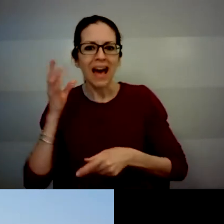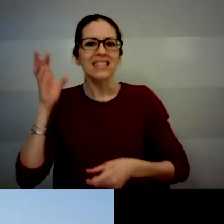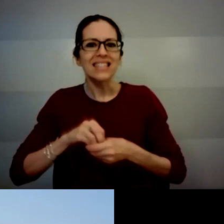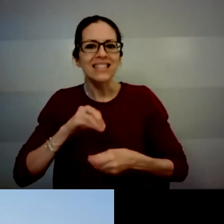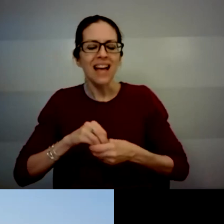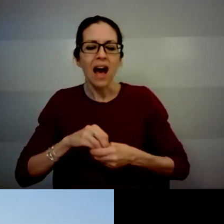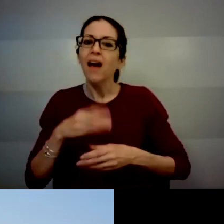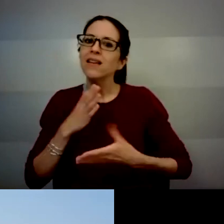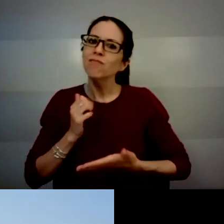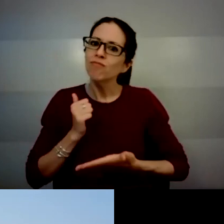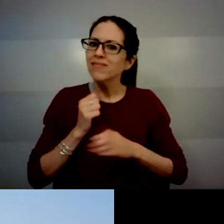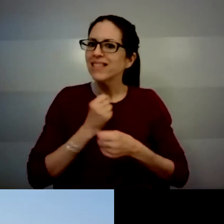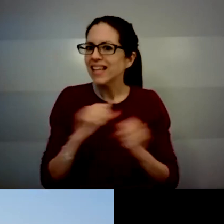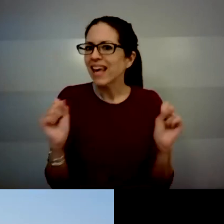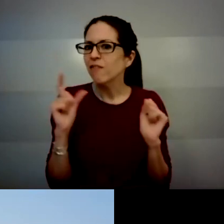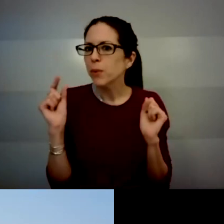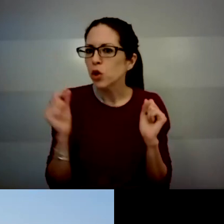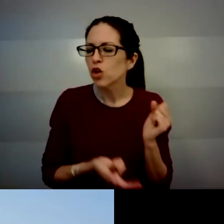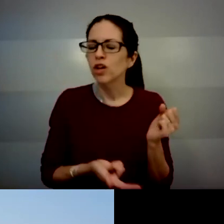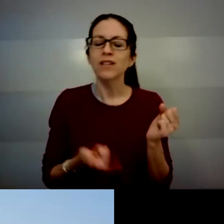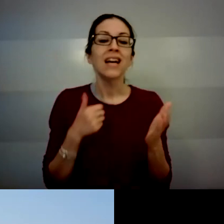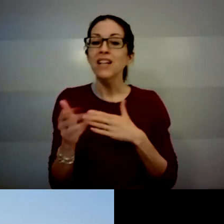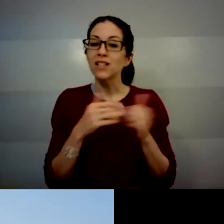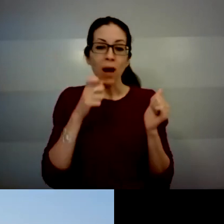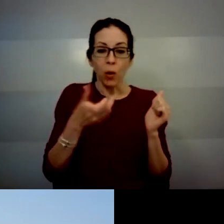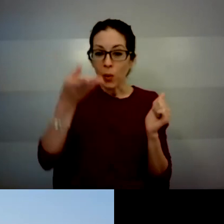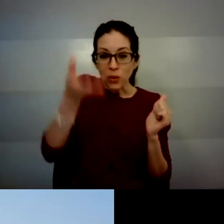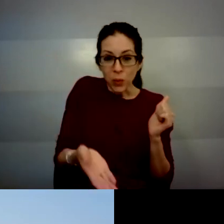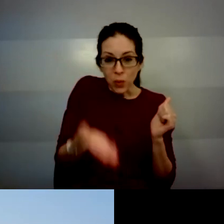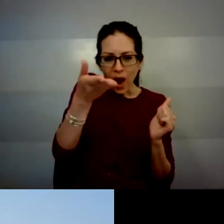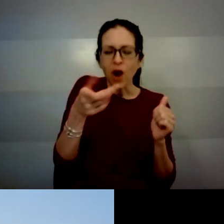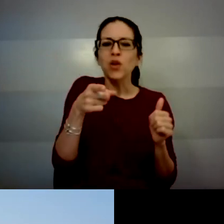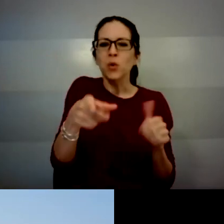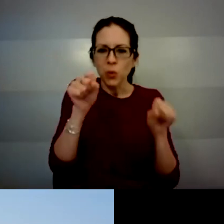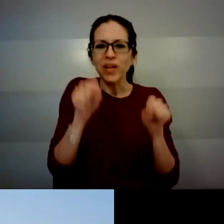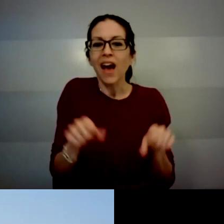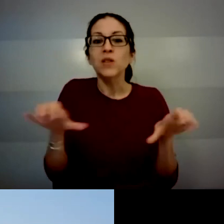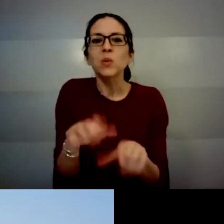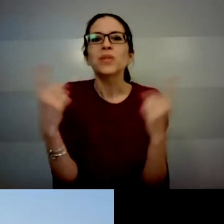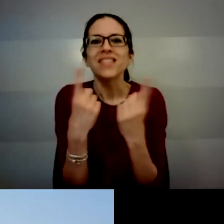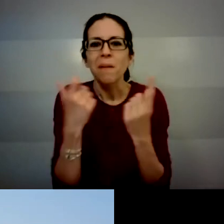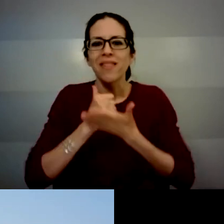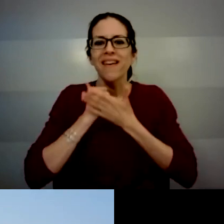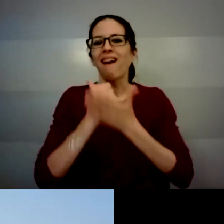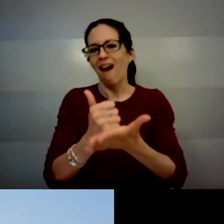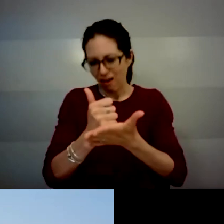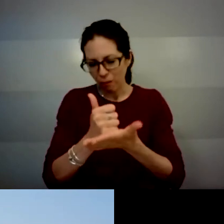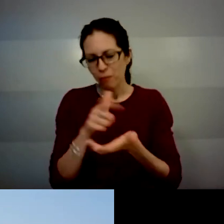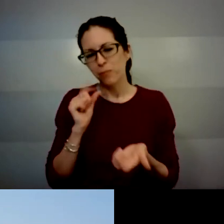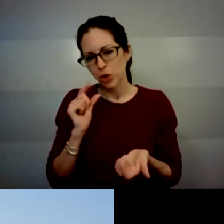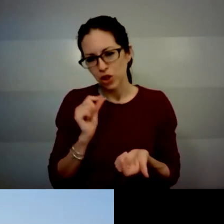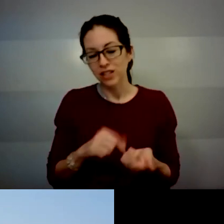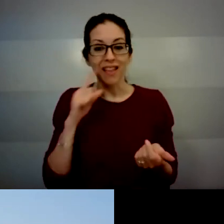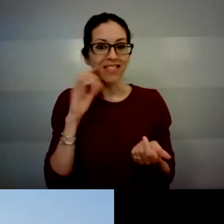during migration. So no matter who you are, there's something you can do to help migratory birds. And I think this is